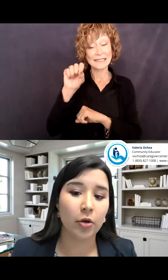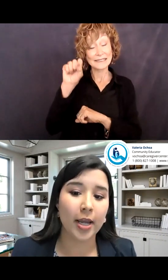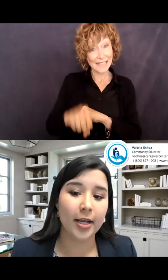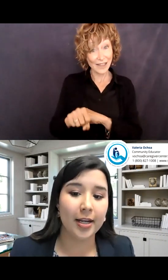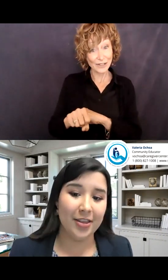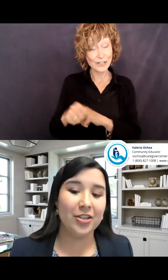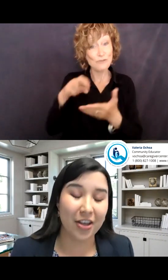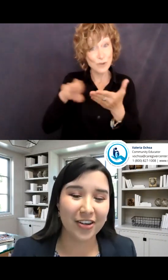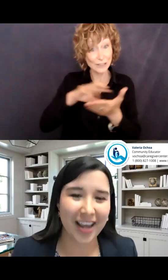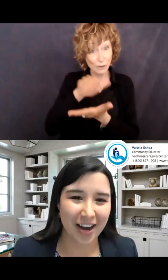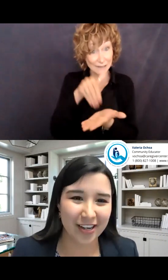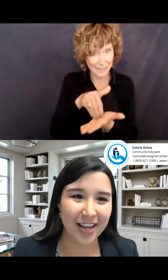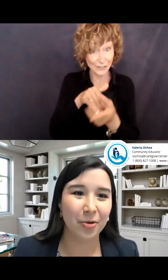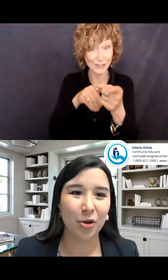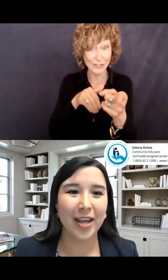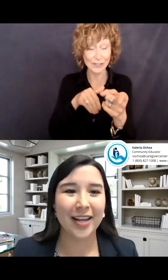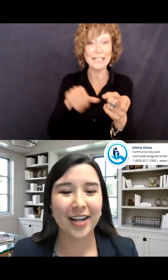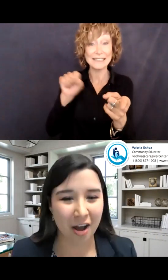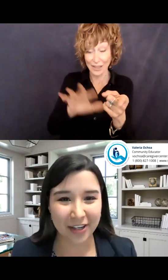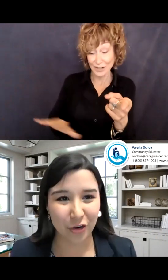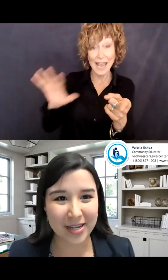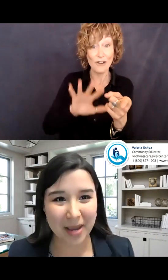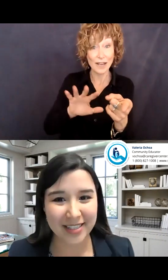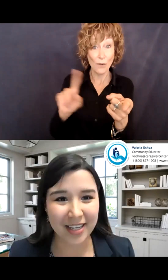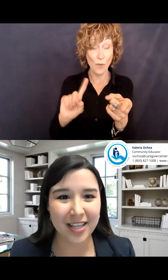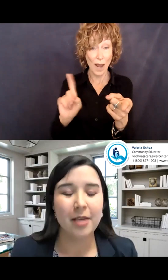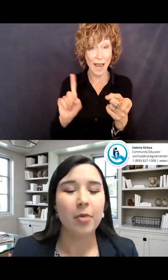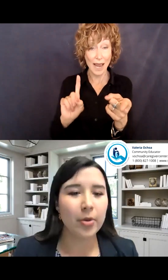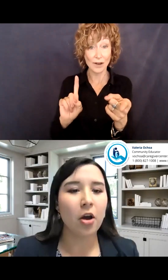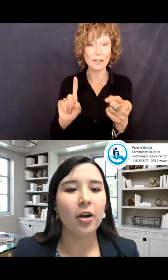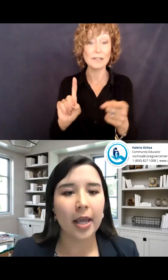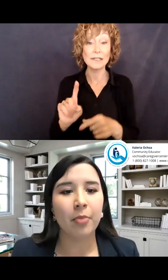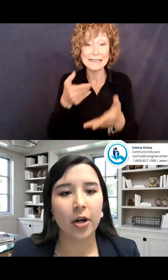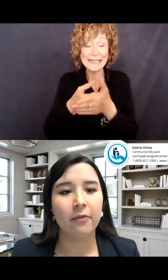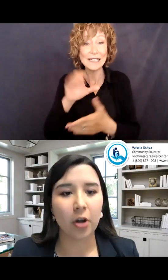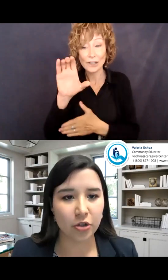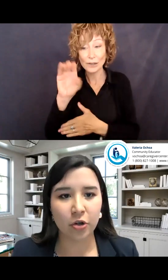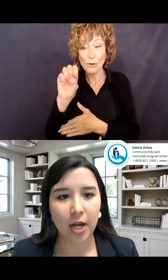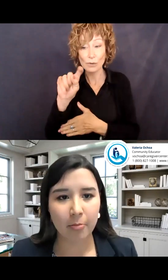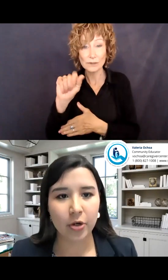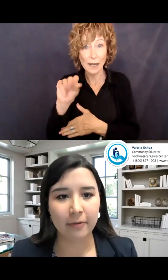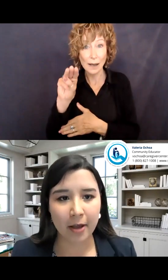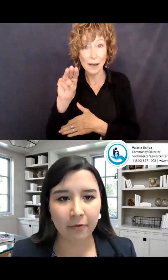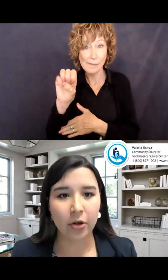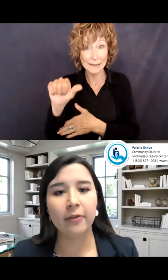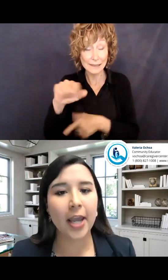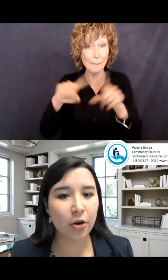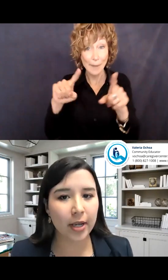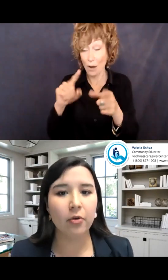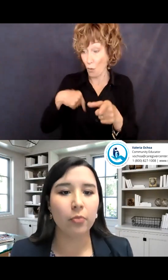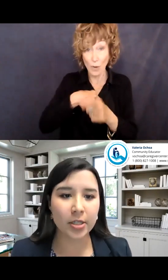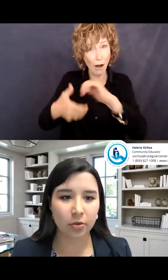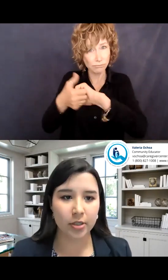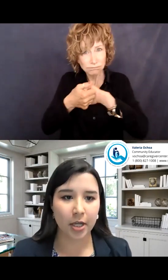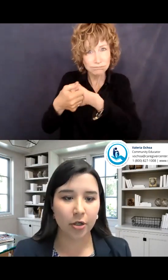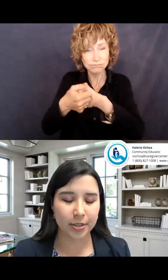is located in the southern area. We're located off in Kearney Mesa, but we are again part of a larger collaborative effort of